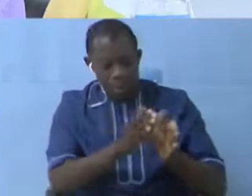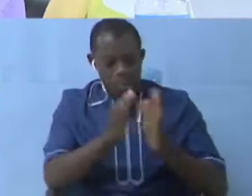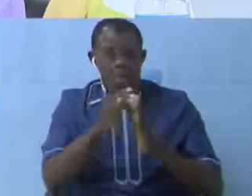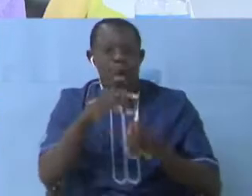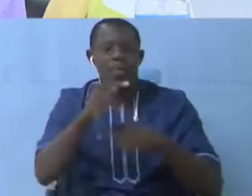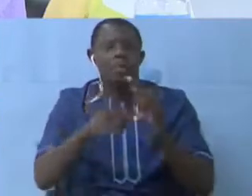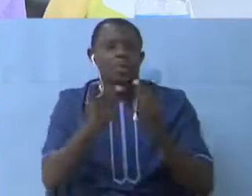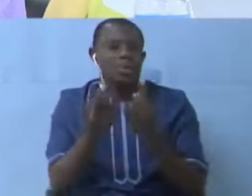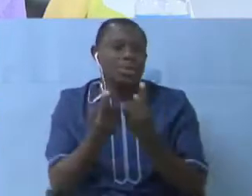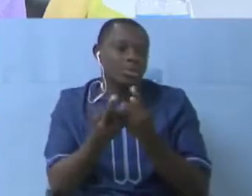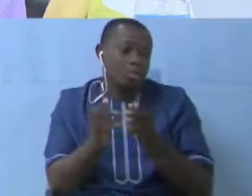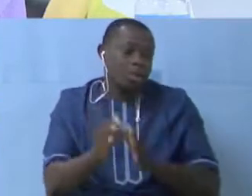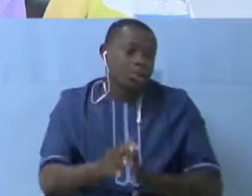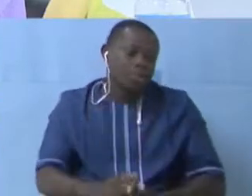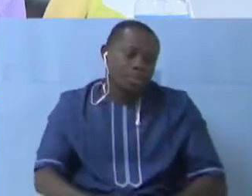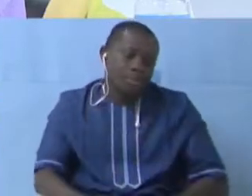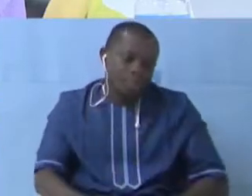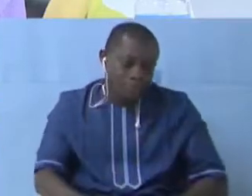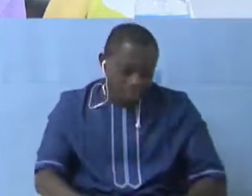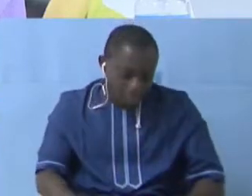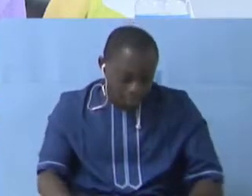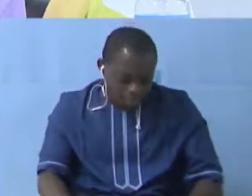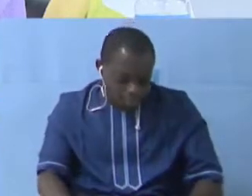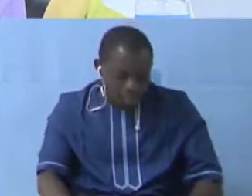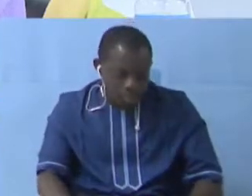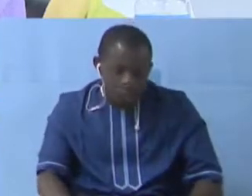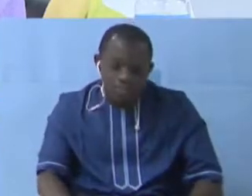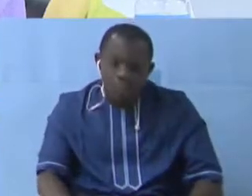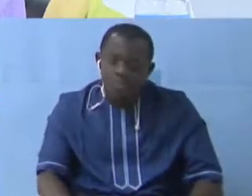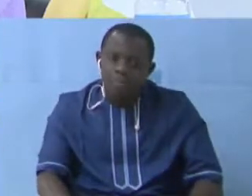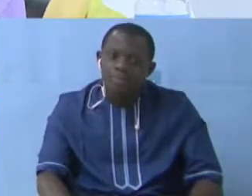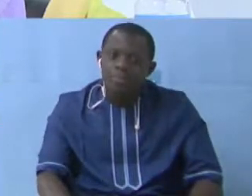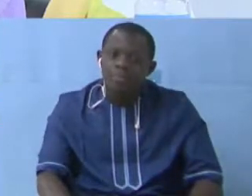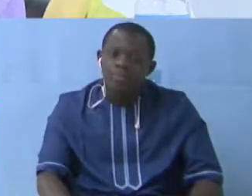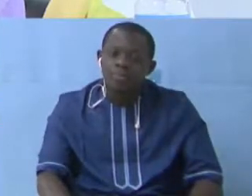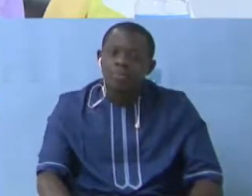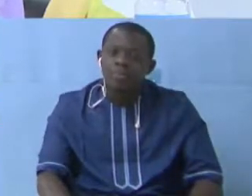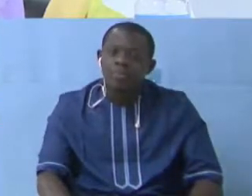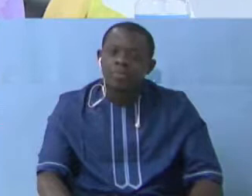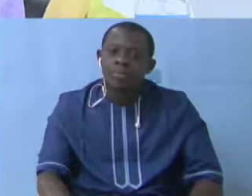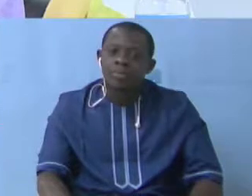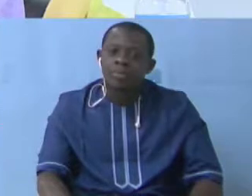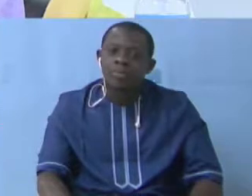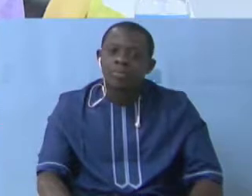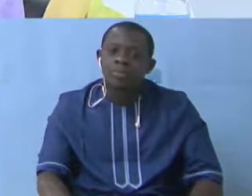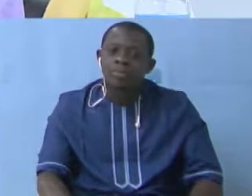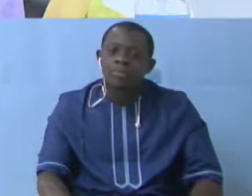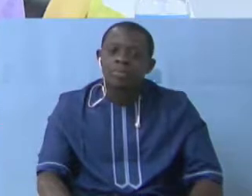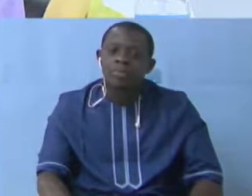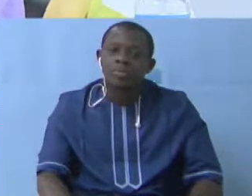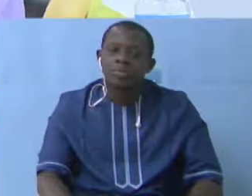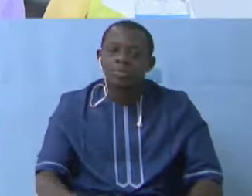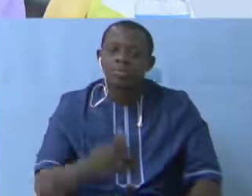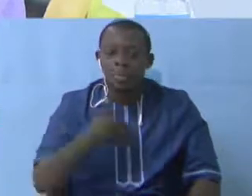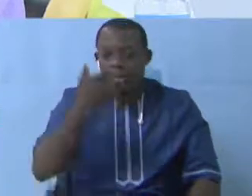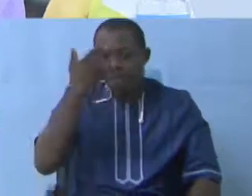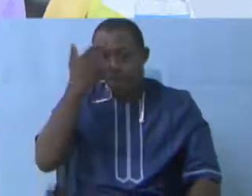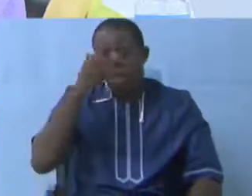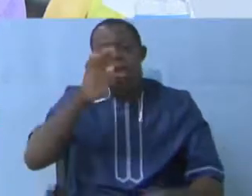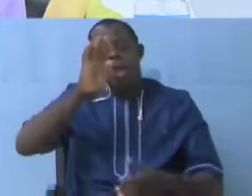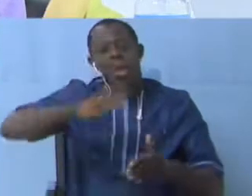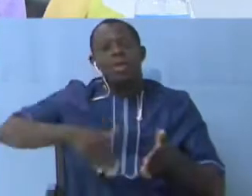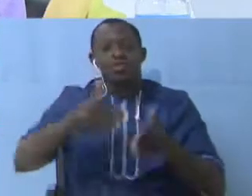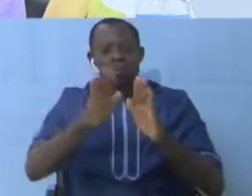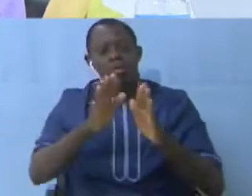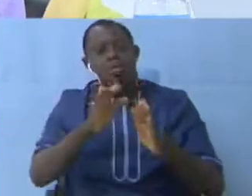na ci tamit gannaaw boo xamee nit ñi ci biti ñu ngi ñëw. So I think that was his last resort to say, well, we